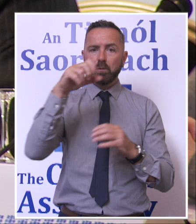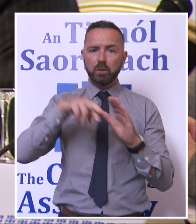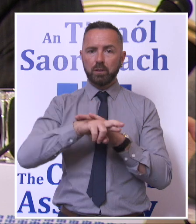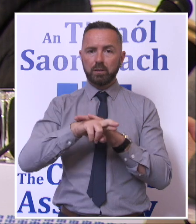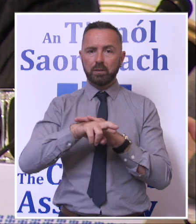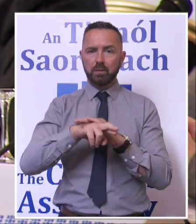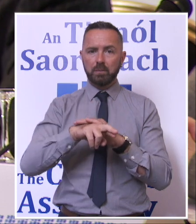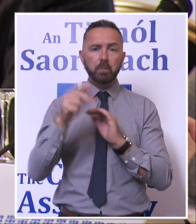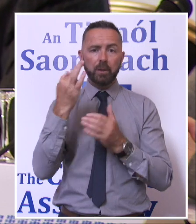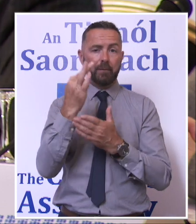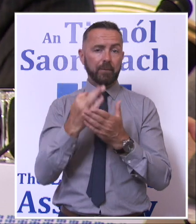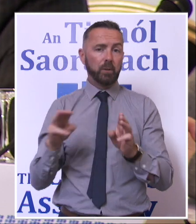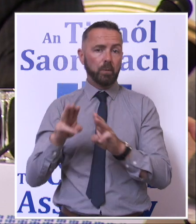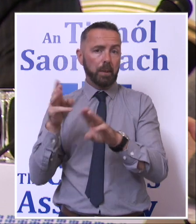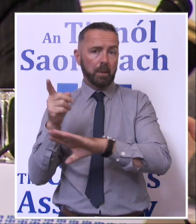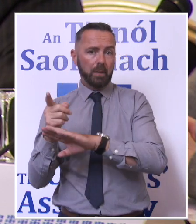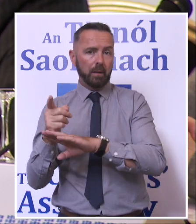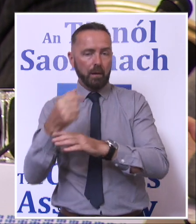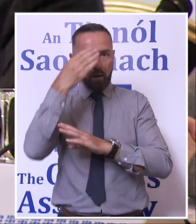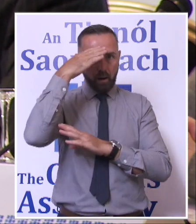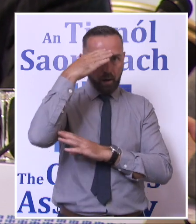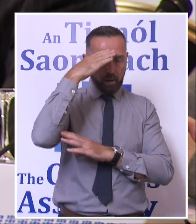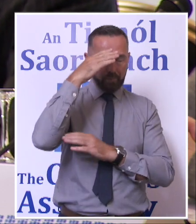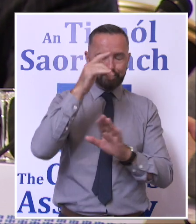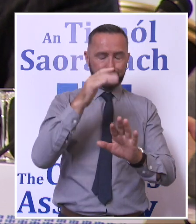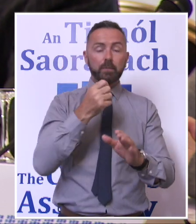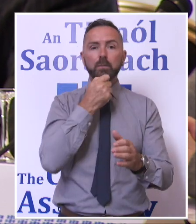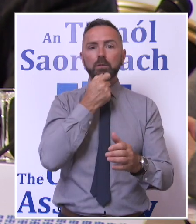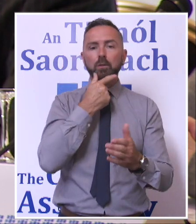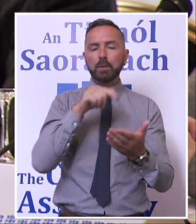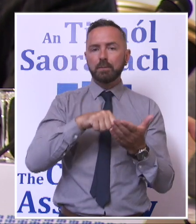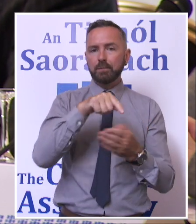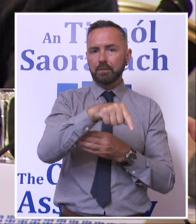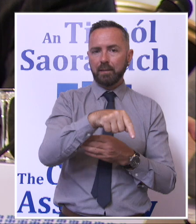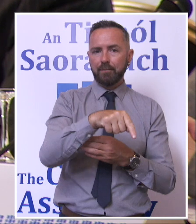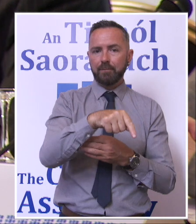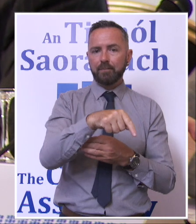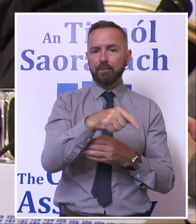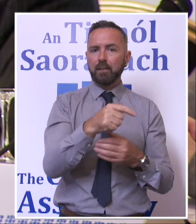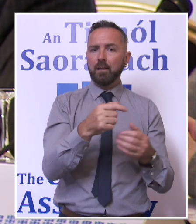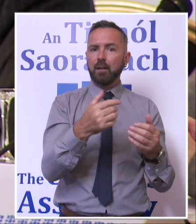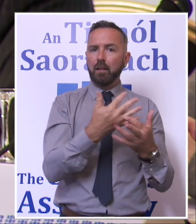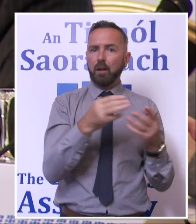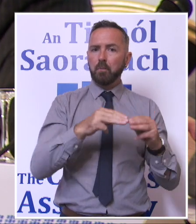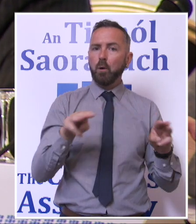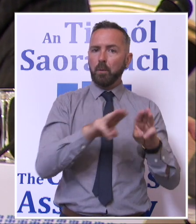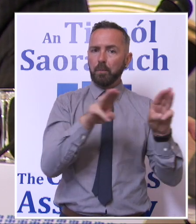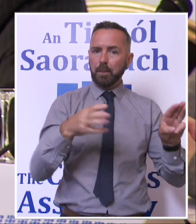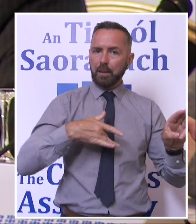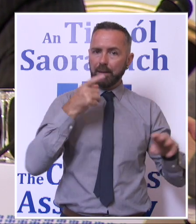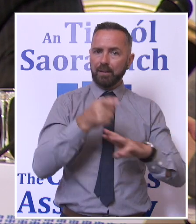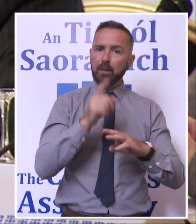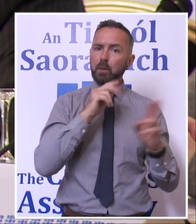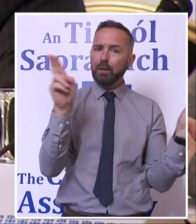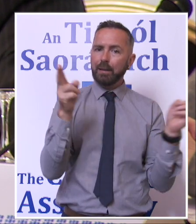base, and again, a relatively limited number of councillors. So that distance between councillor and citizen. I think it's an important part of